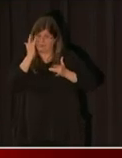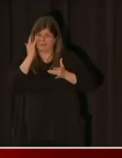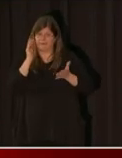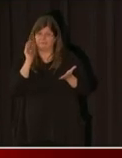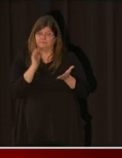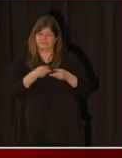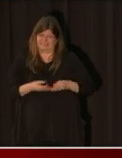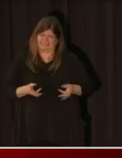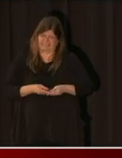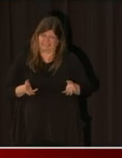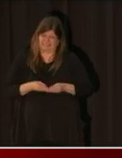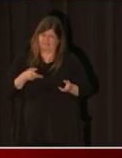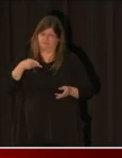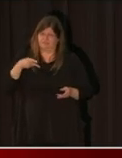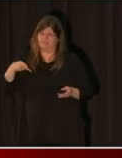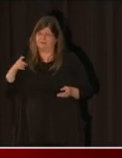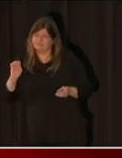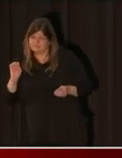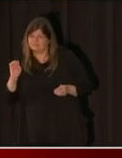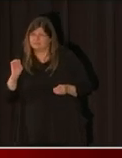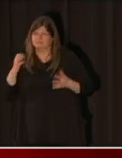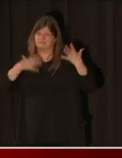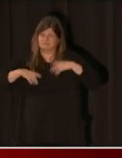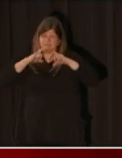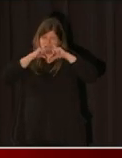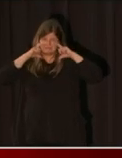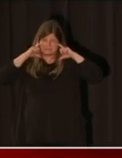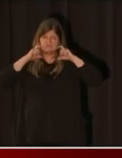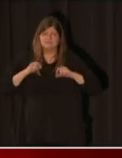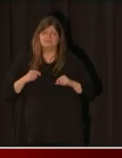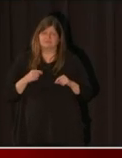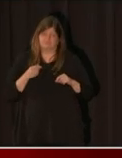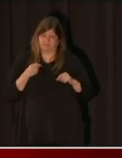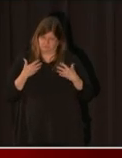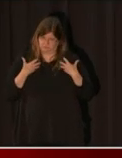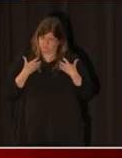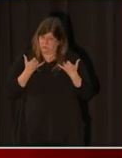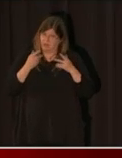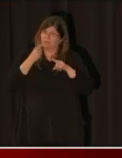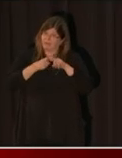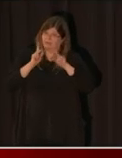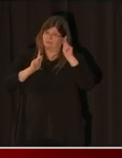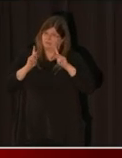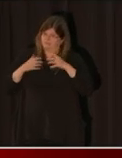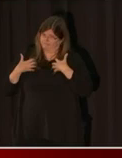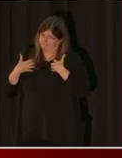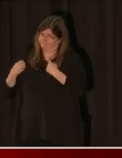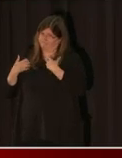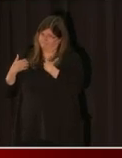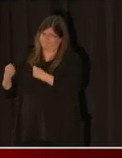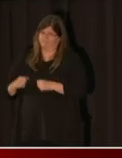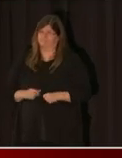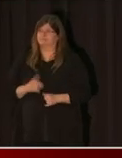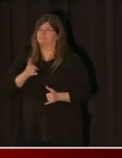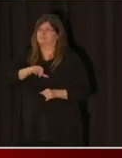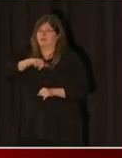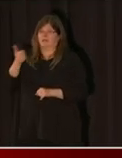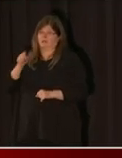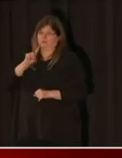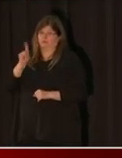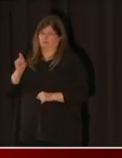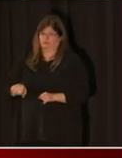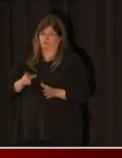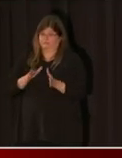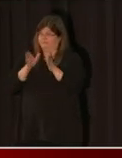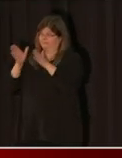as well. Yes, Sam? Yes, Mayor. The order talked about a sanitarian. Is that the